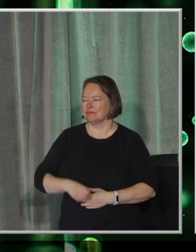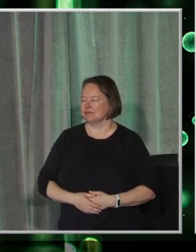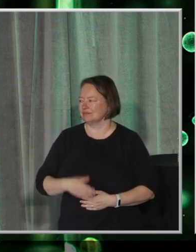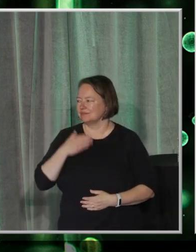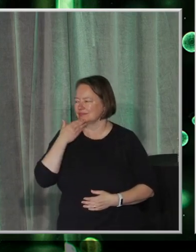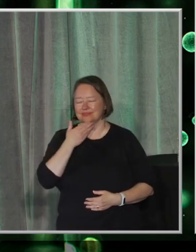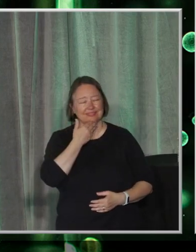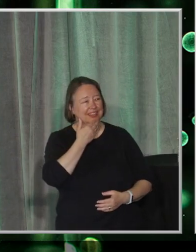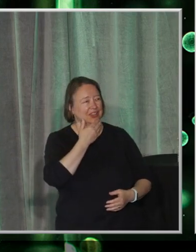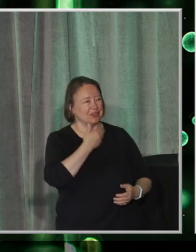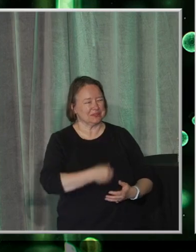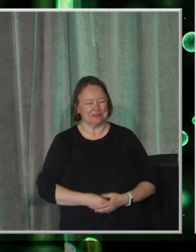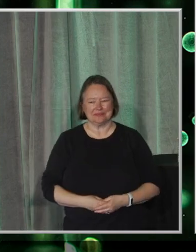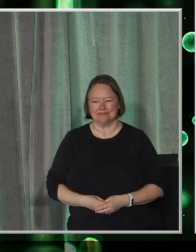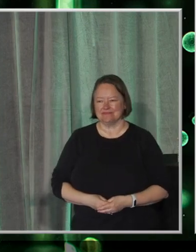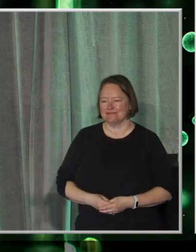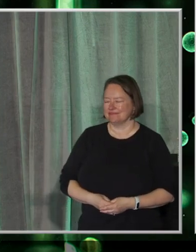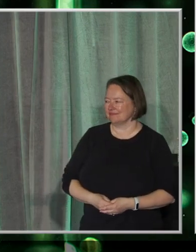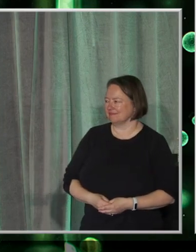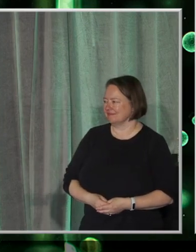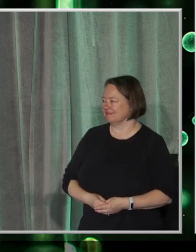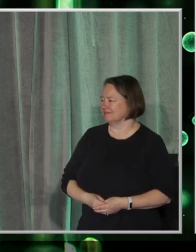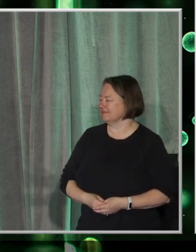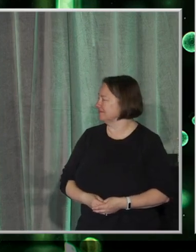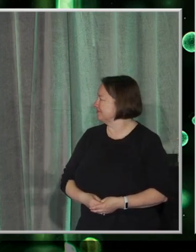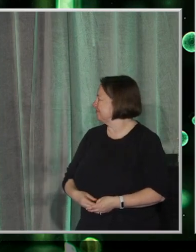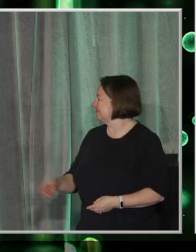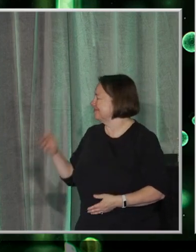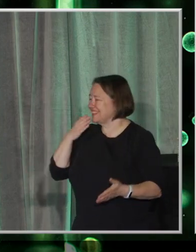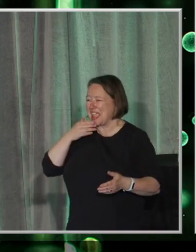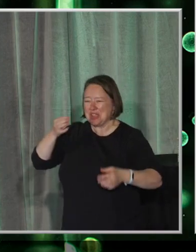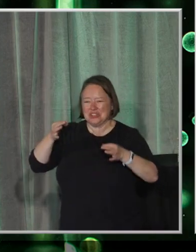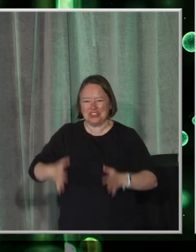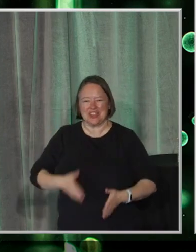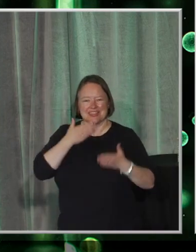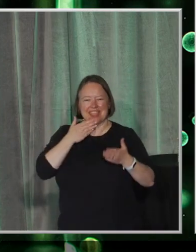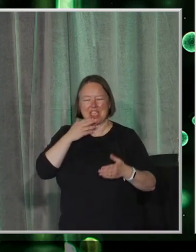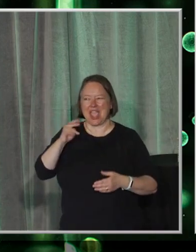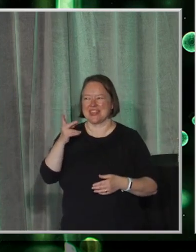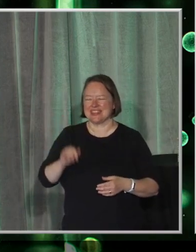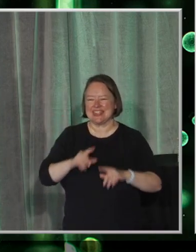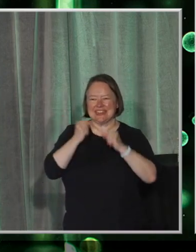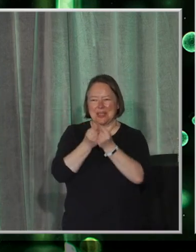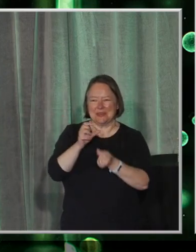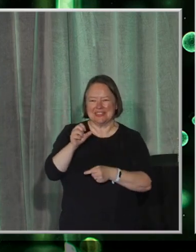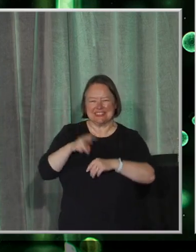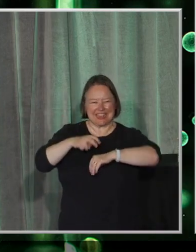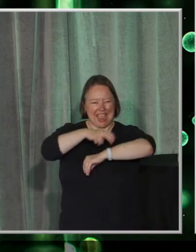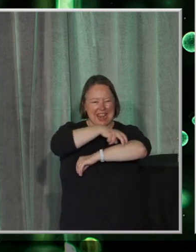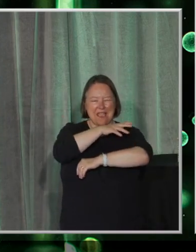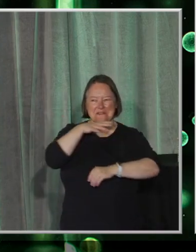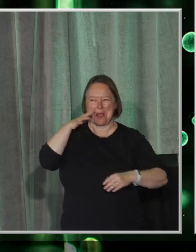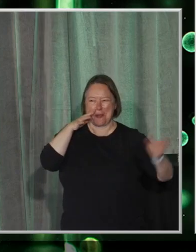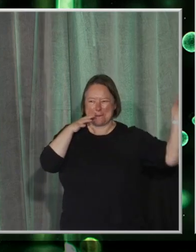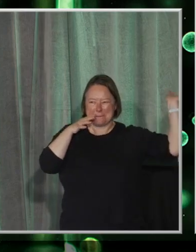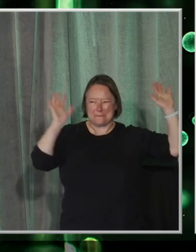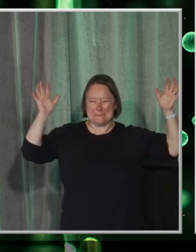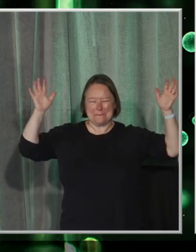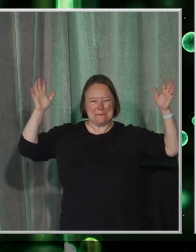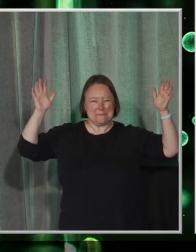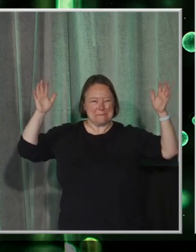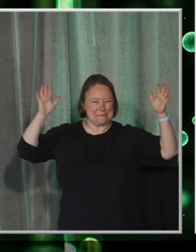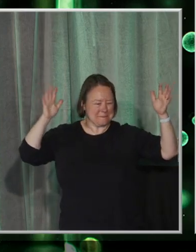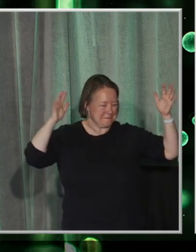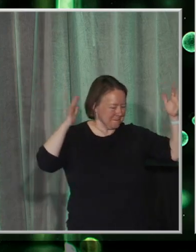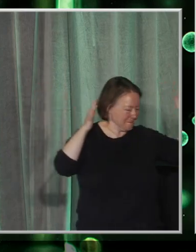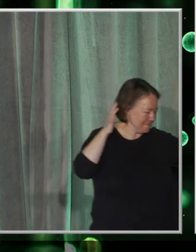Thank you for answering the question. You're welcome. Thank you, judges. Thank you, Anthony and Team Senene Farm. Thank you very